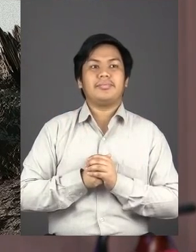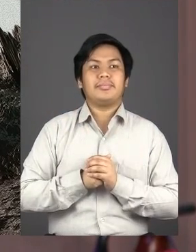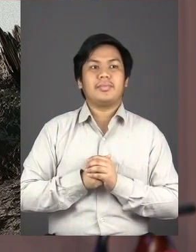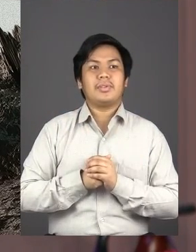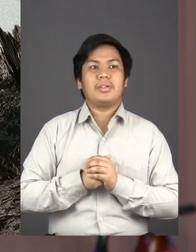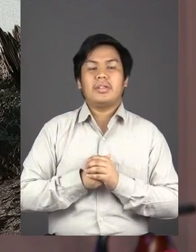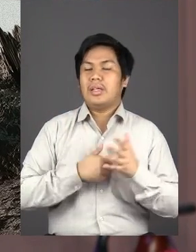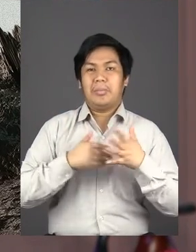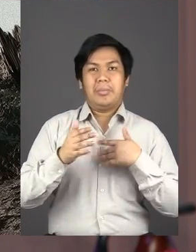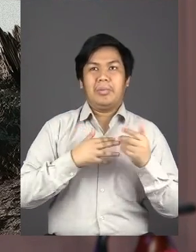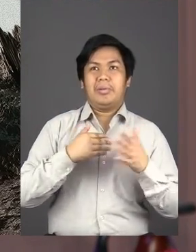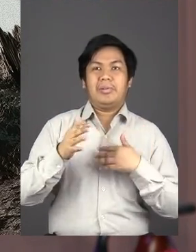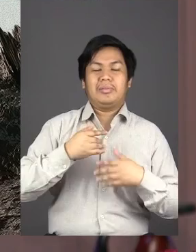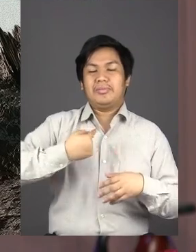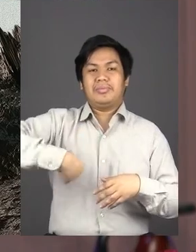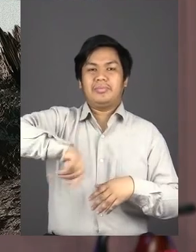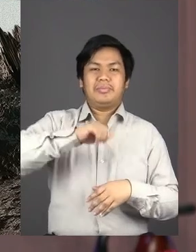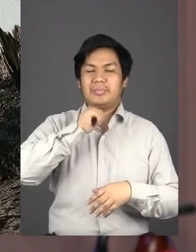na ayaw natin yung namumuno.